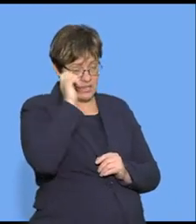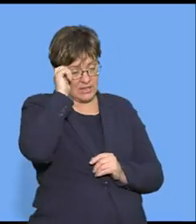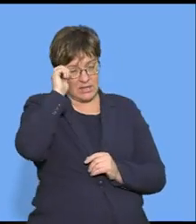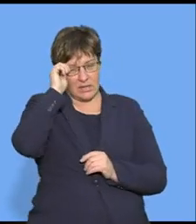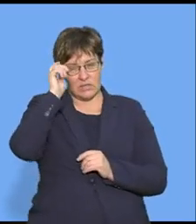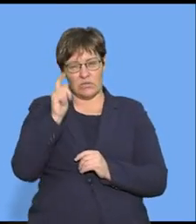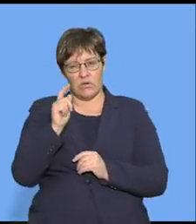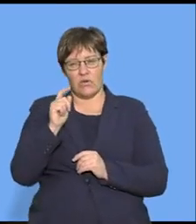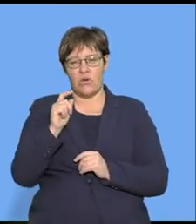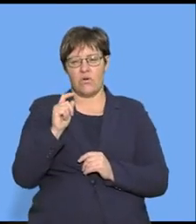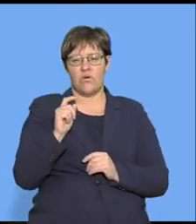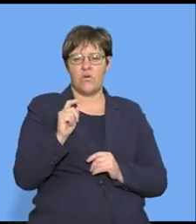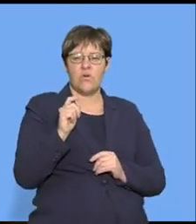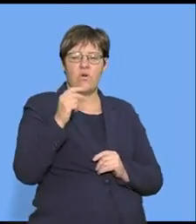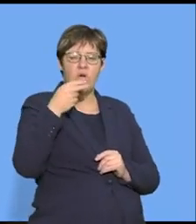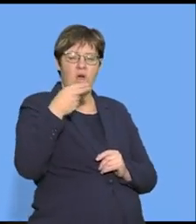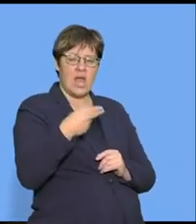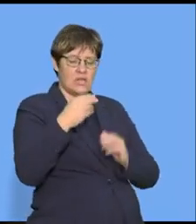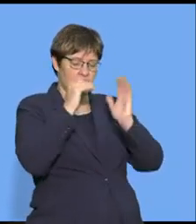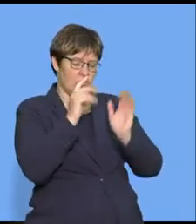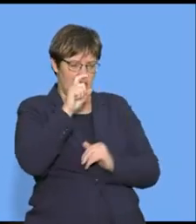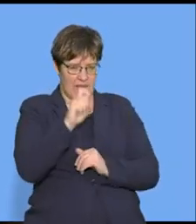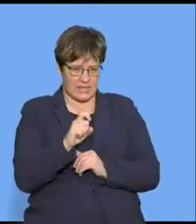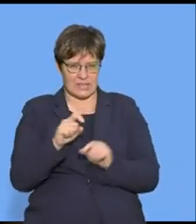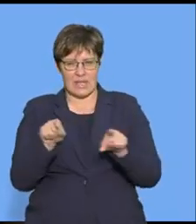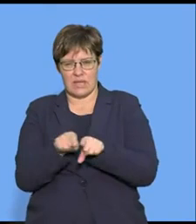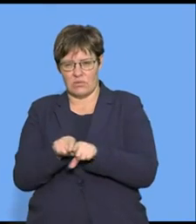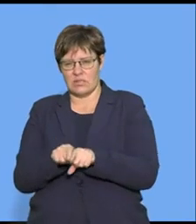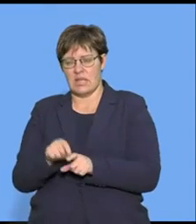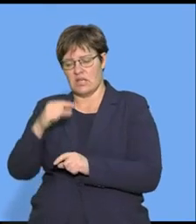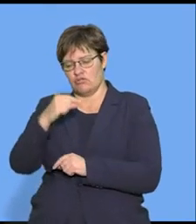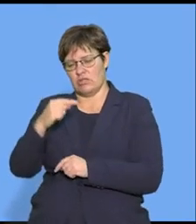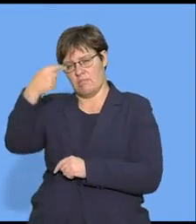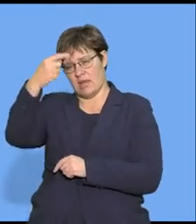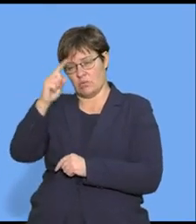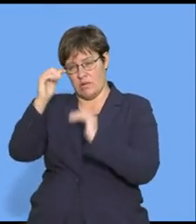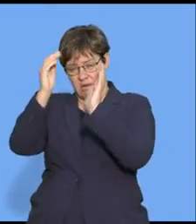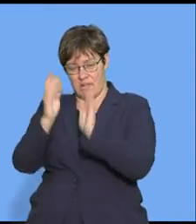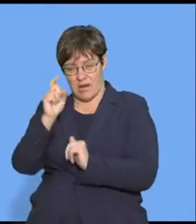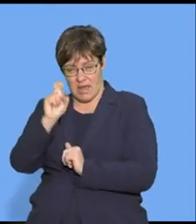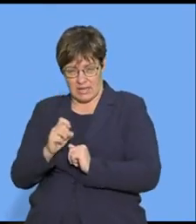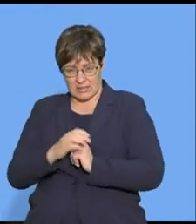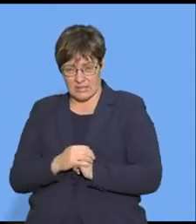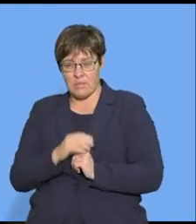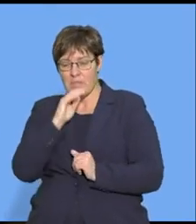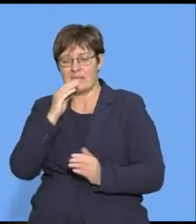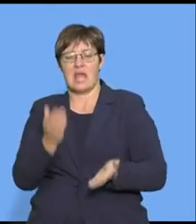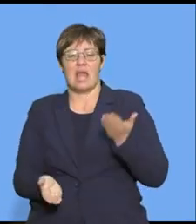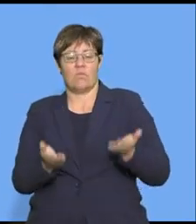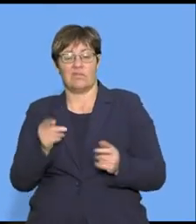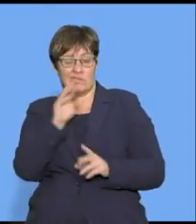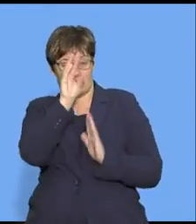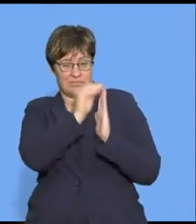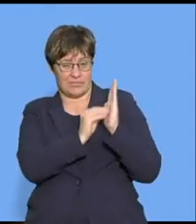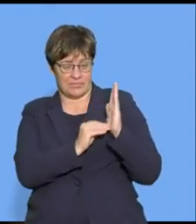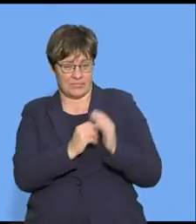equals to the inverse of g of x, we need to write down this equation, right? H